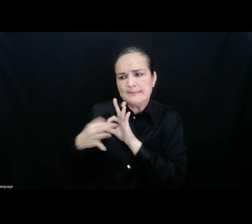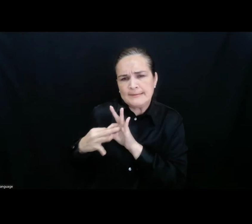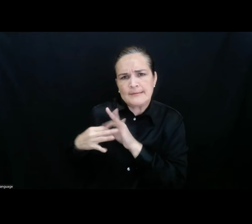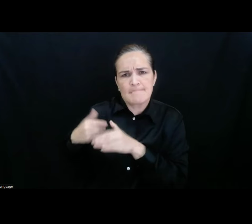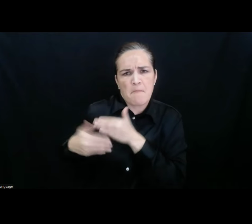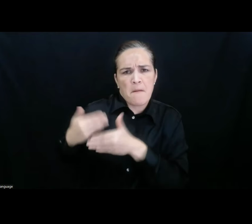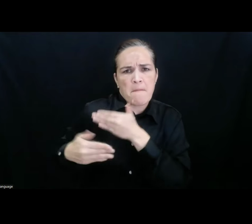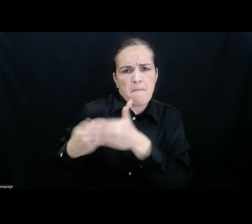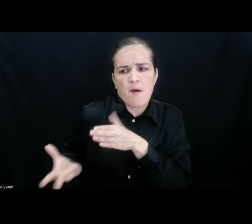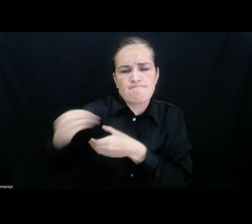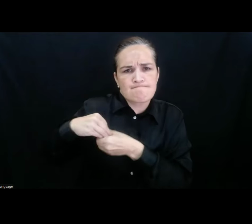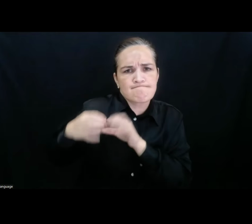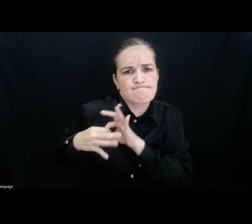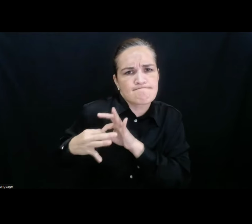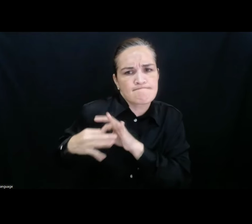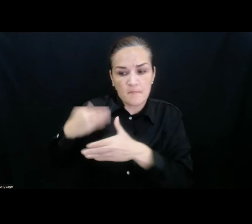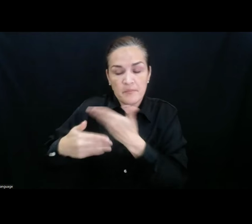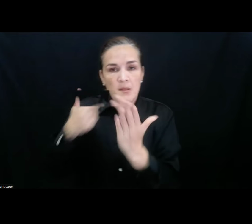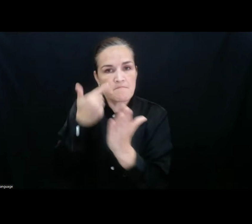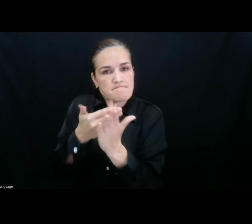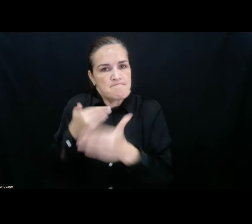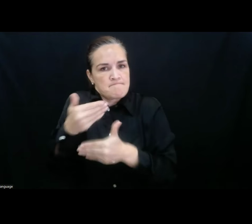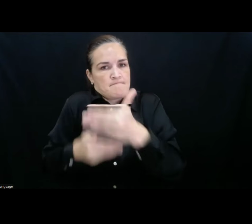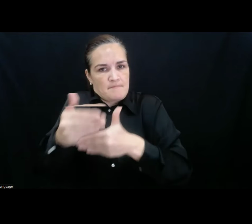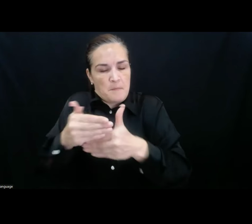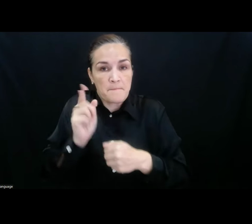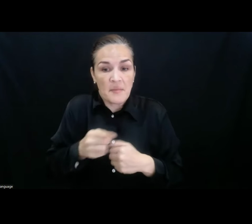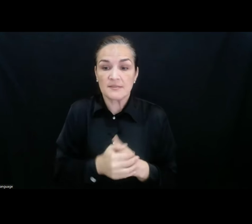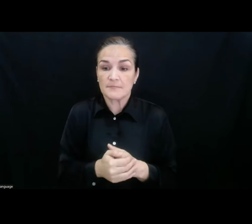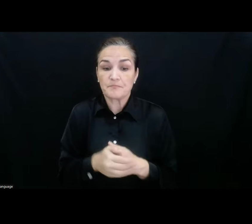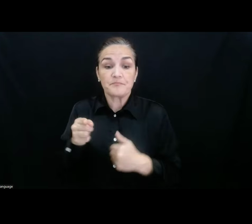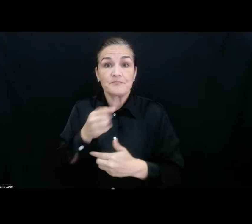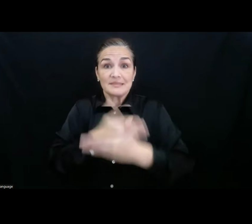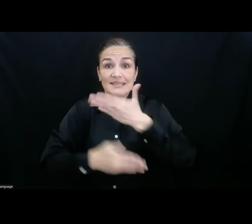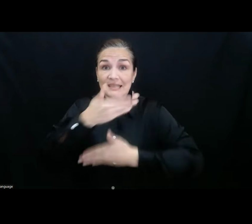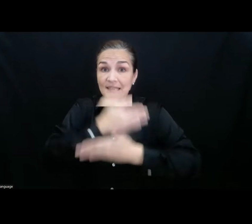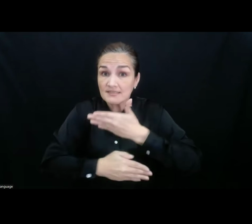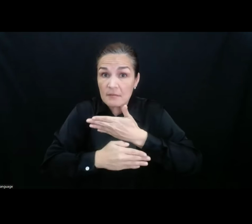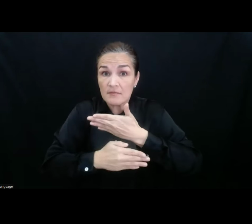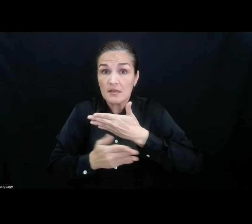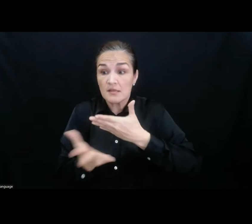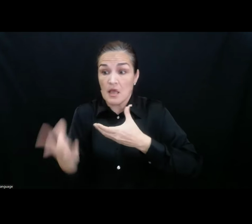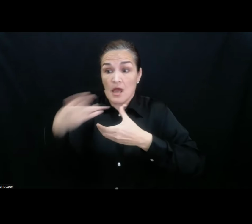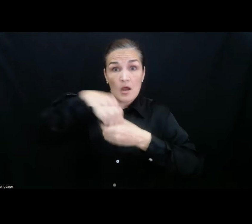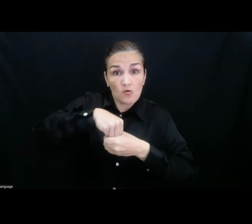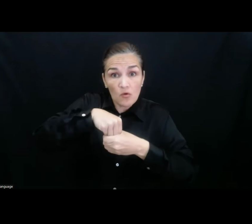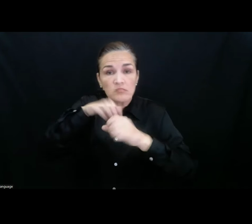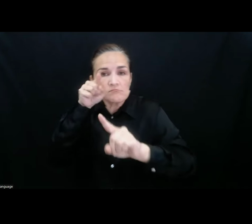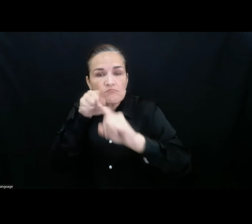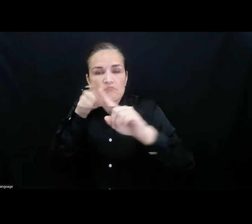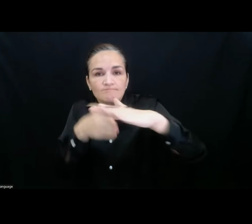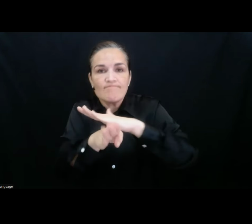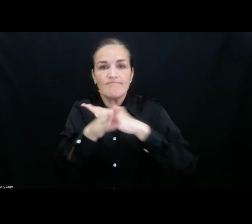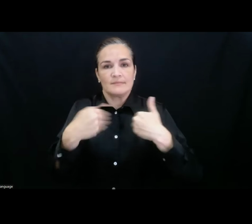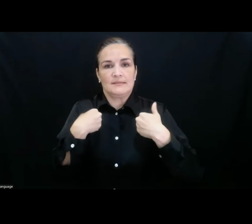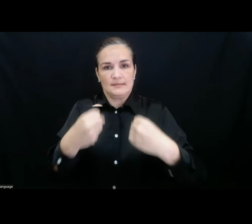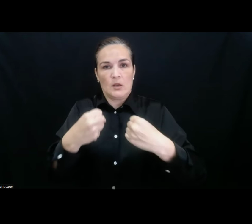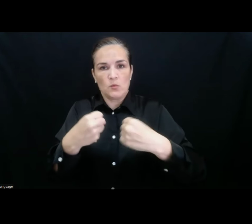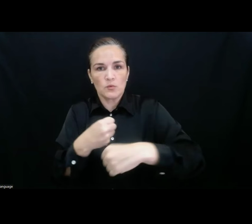throughout literally every step. Disability inclusive health system is actually only